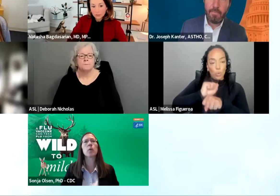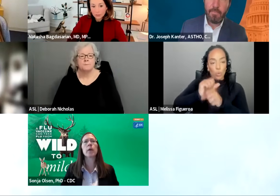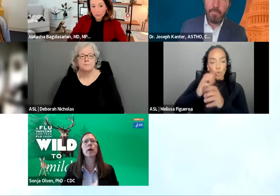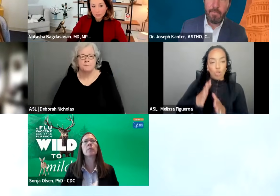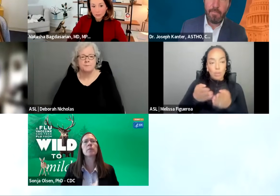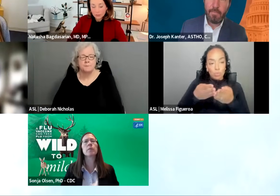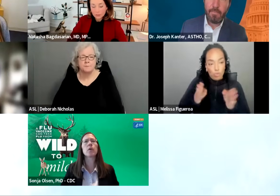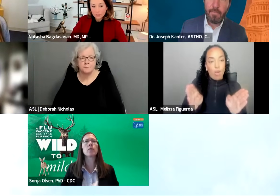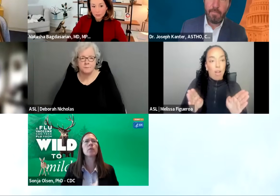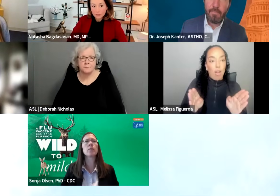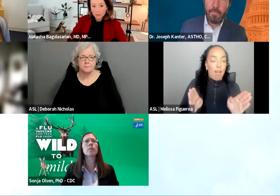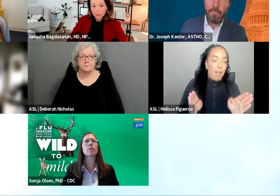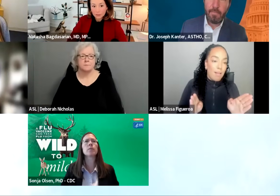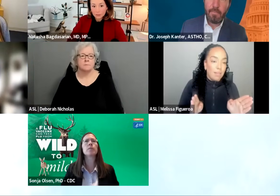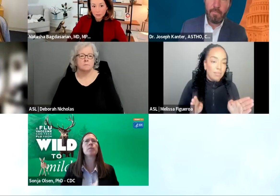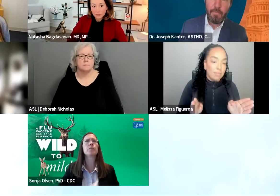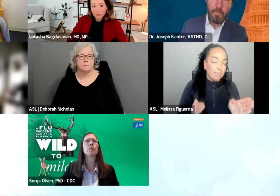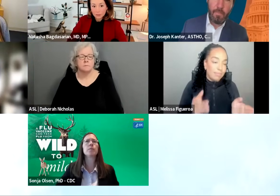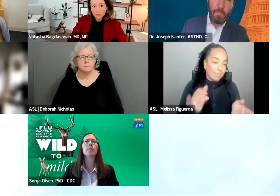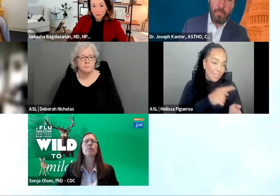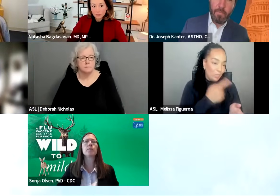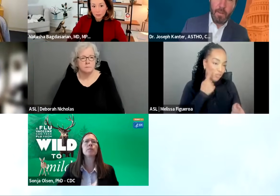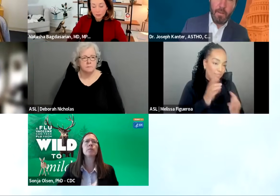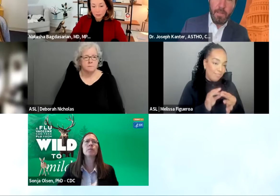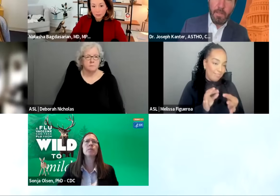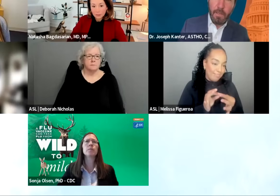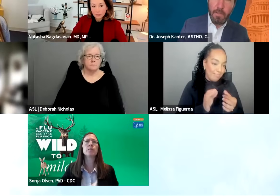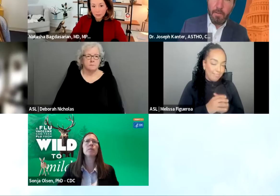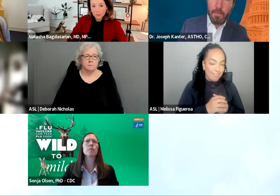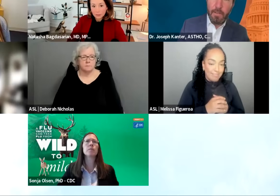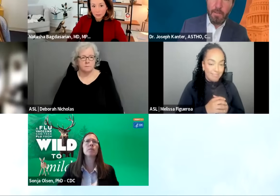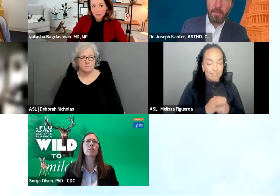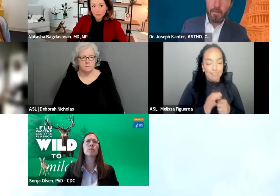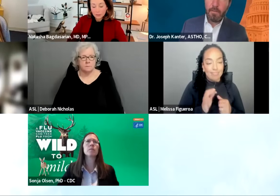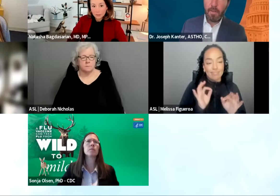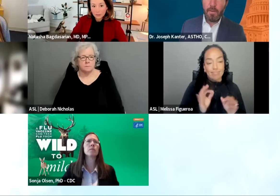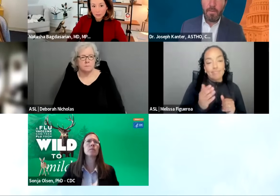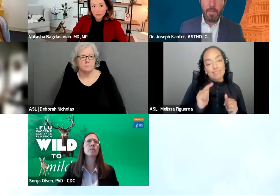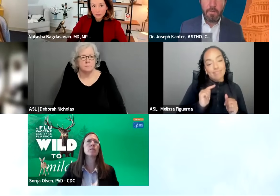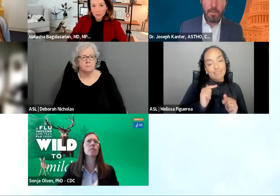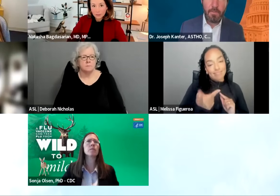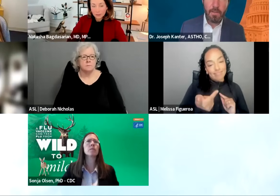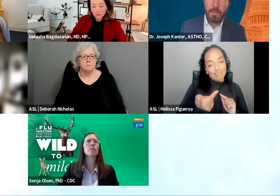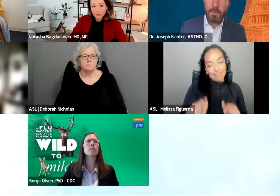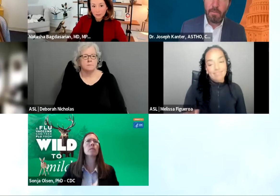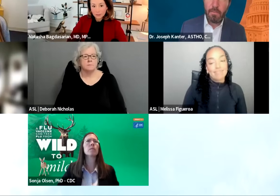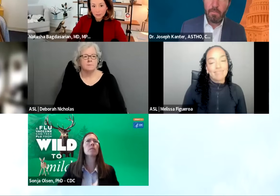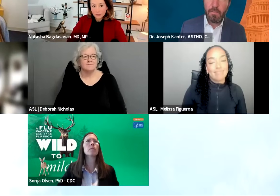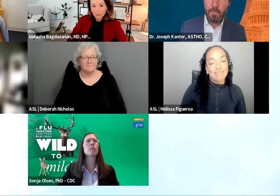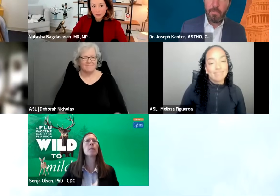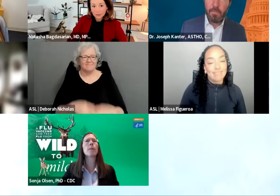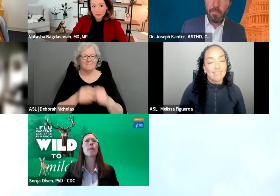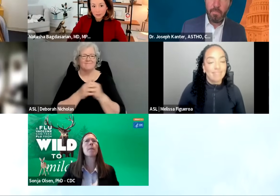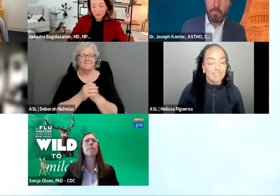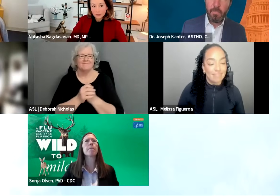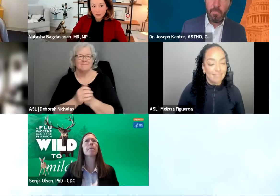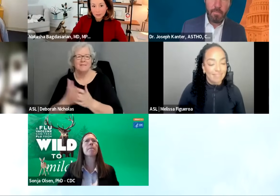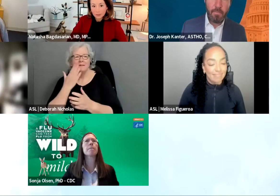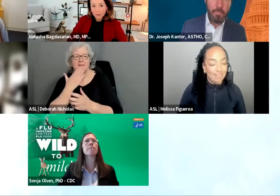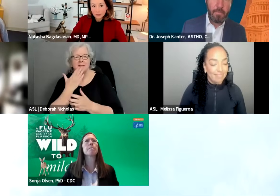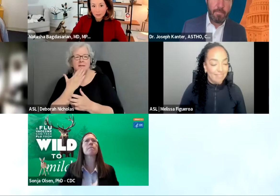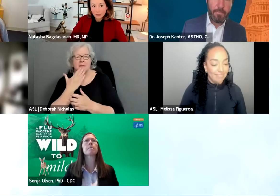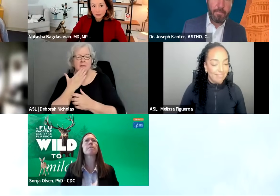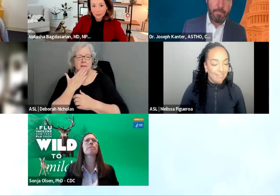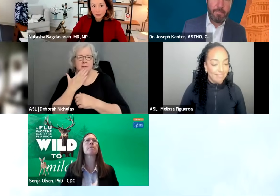think, as you point out. Over. Thank you, Dr. Olson. Dr. Derone, Tufts University. Thank you for